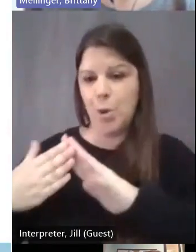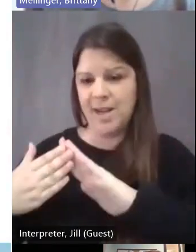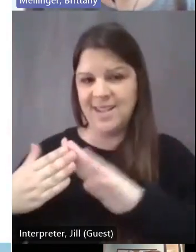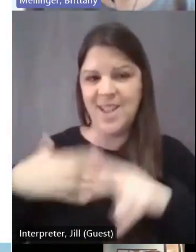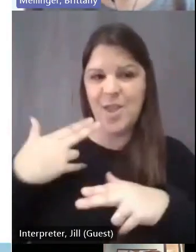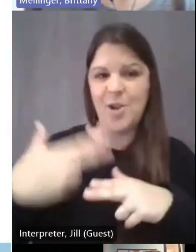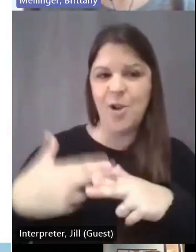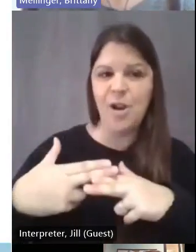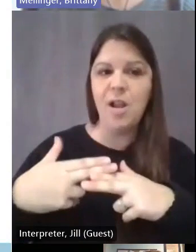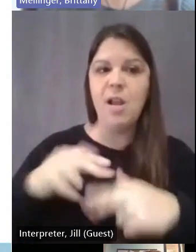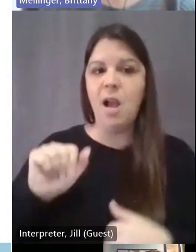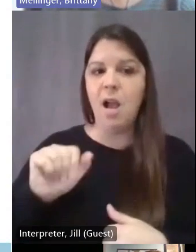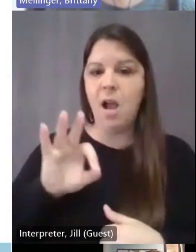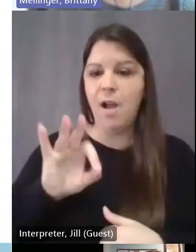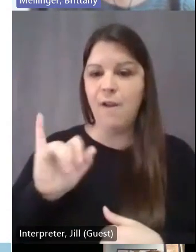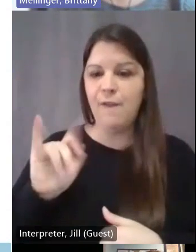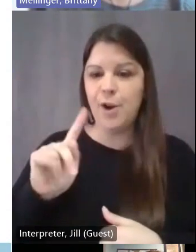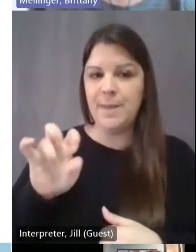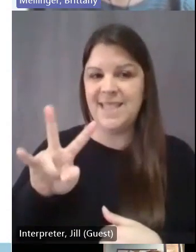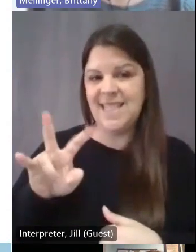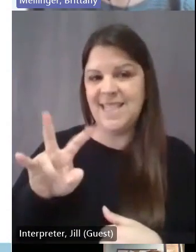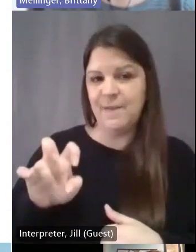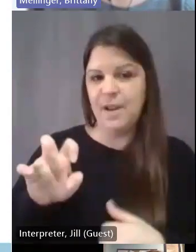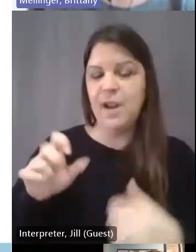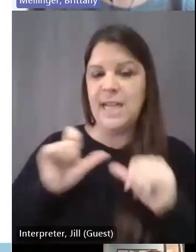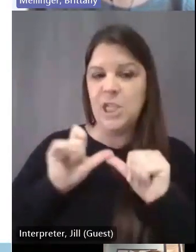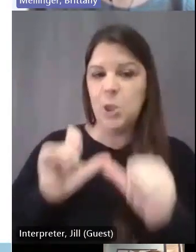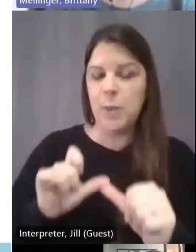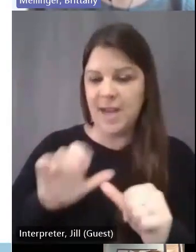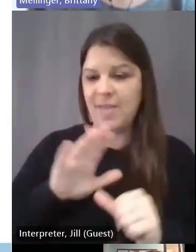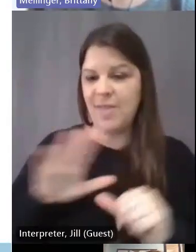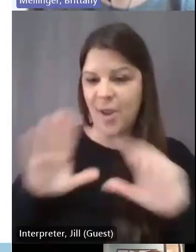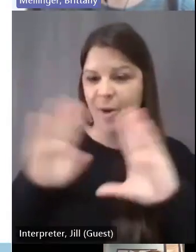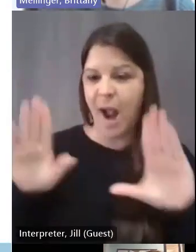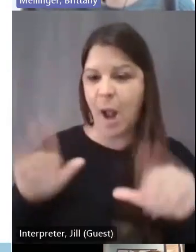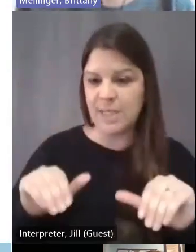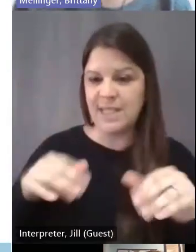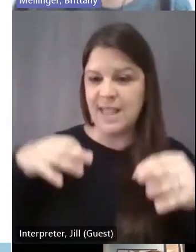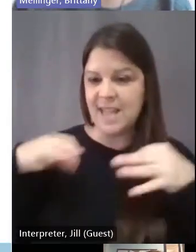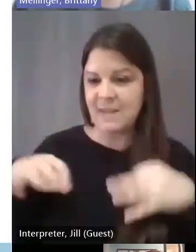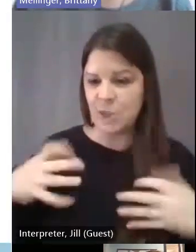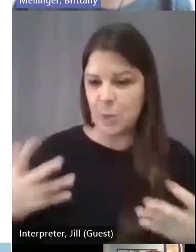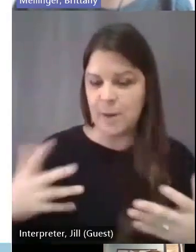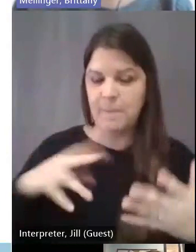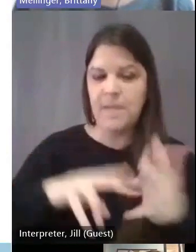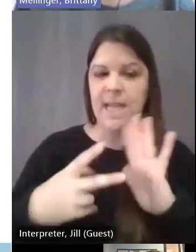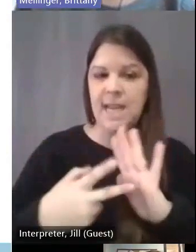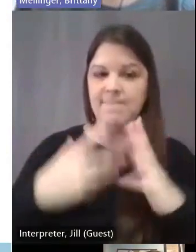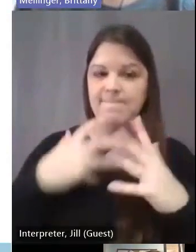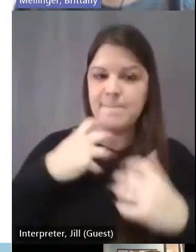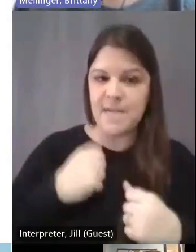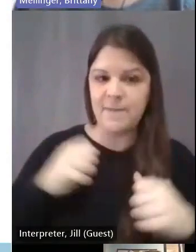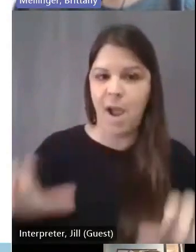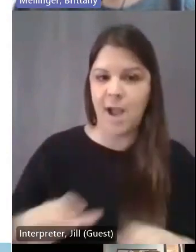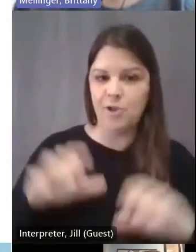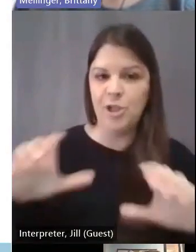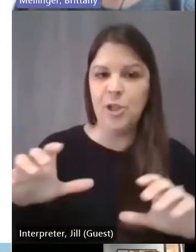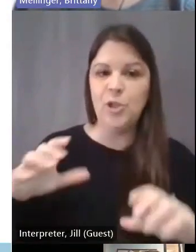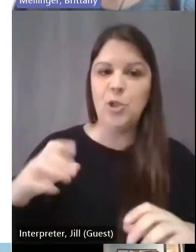that affirmatively furthering fair housing. Um, that's defined as taking meaningful actions in addition to